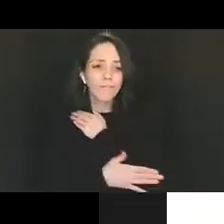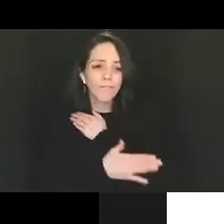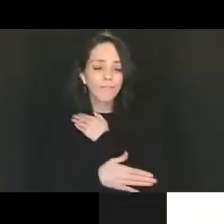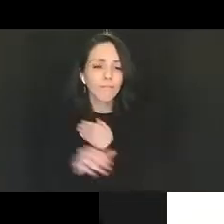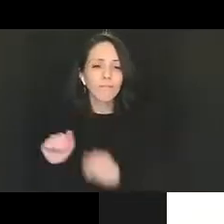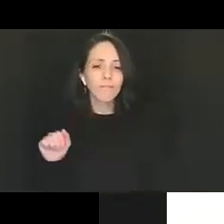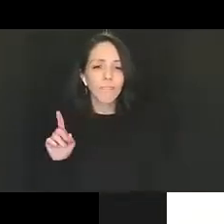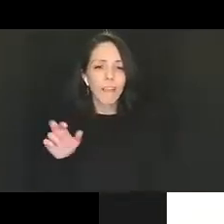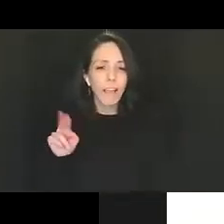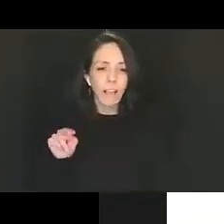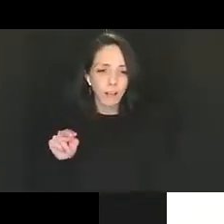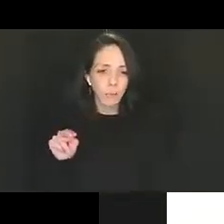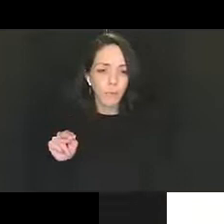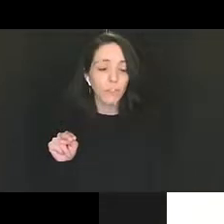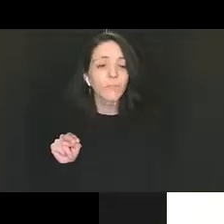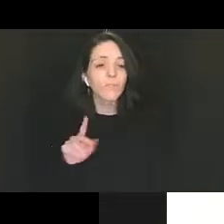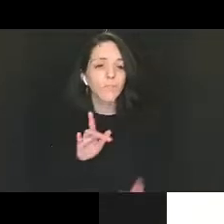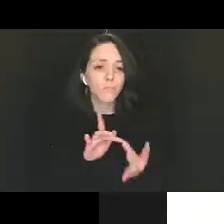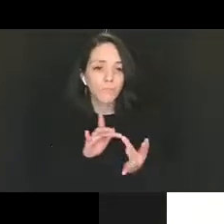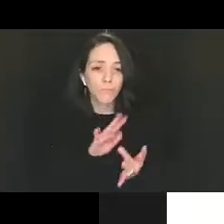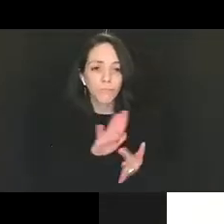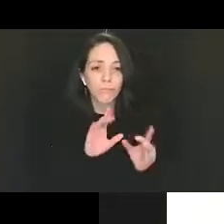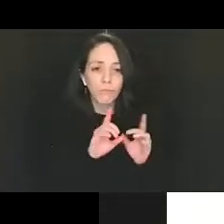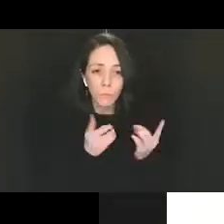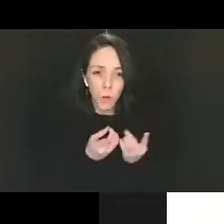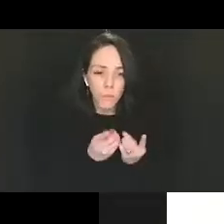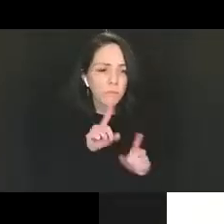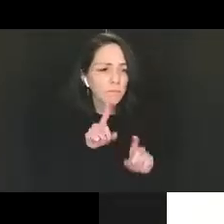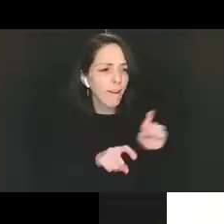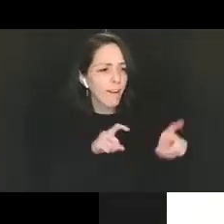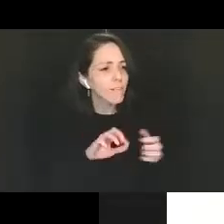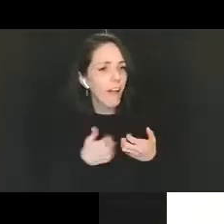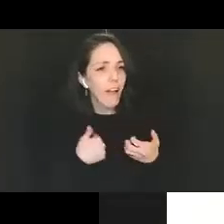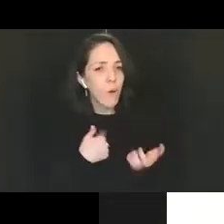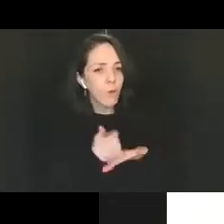that department, and say, you know, how can we help to get that money for you?